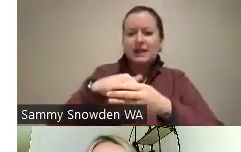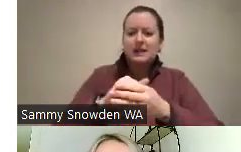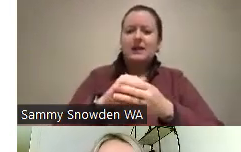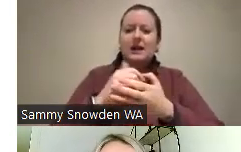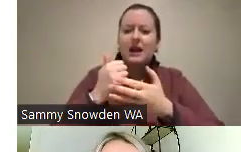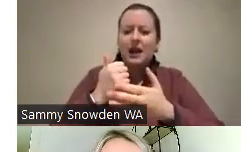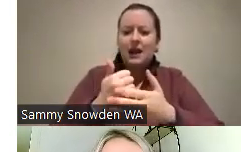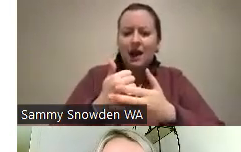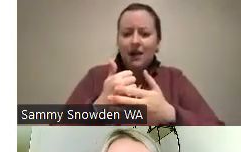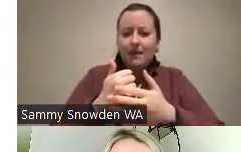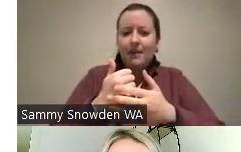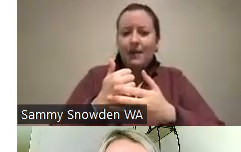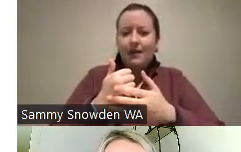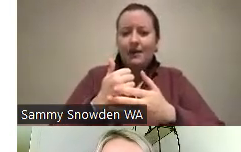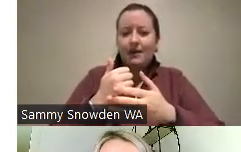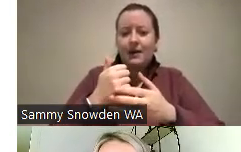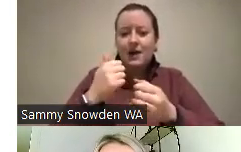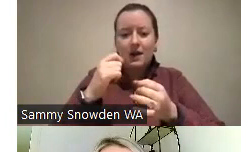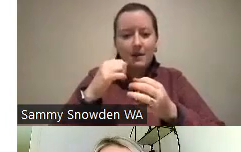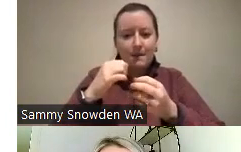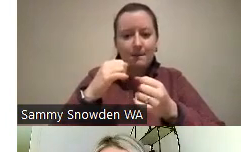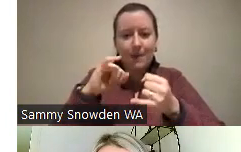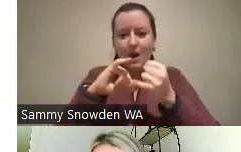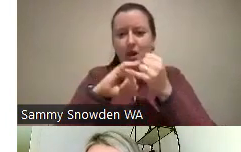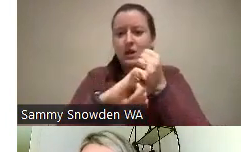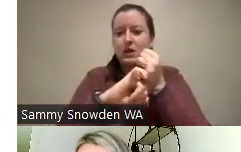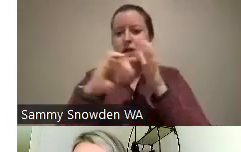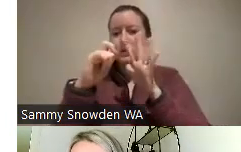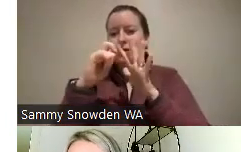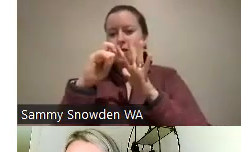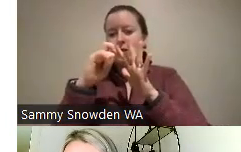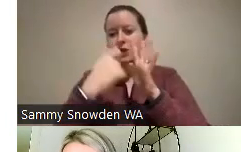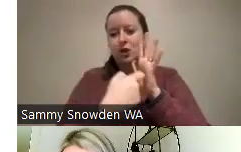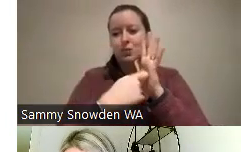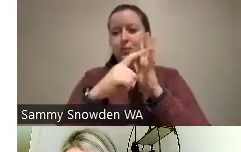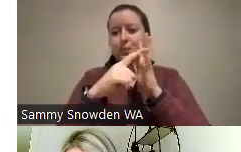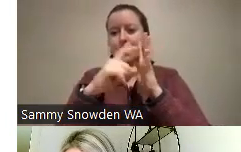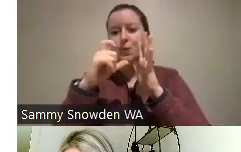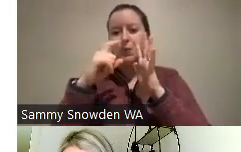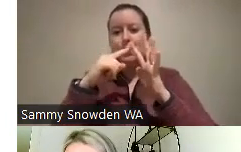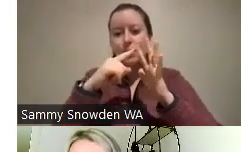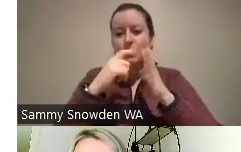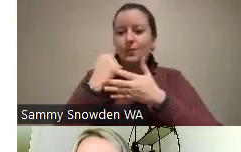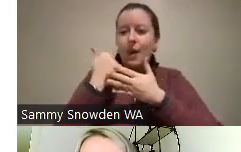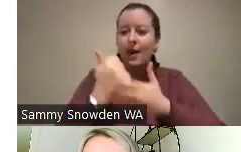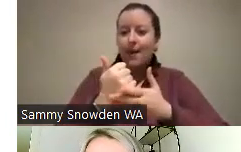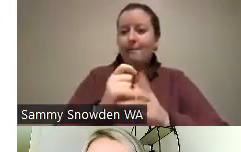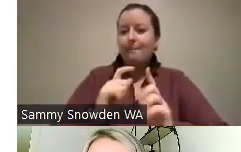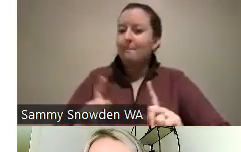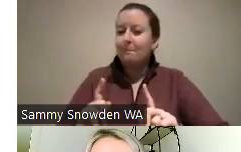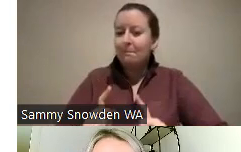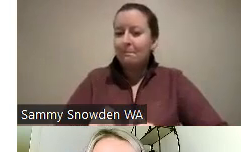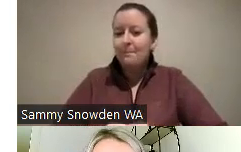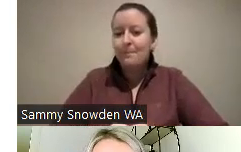Particularly the spruce oil. For anyone who doesn't know about spruce, it's renowned for helping with people that